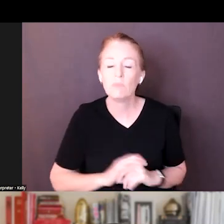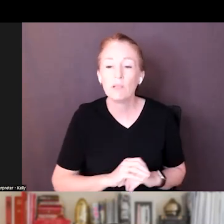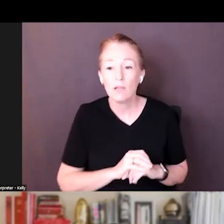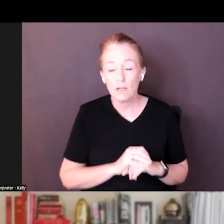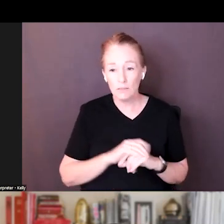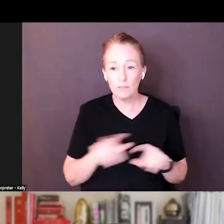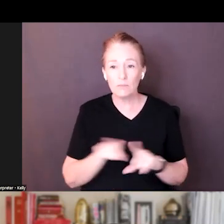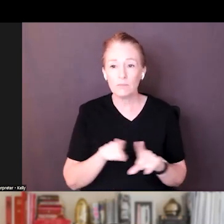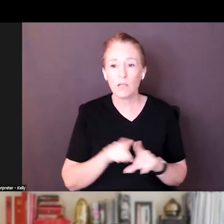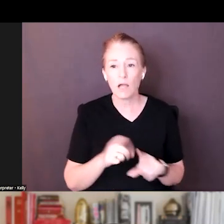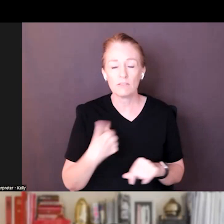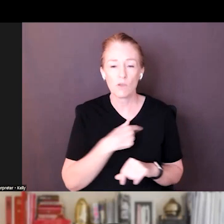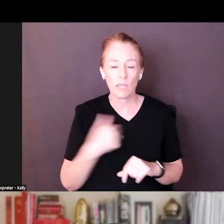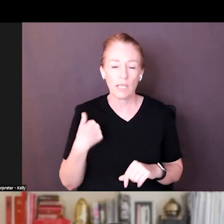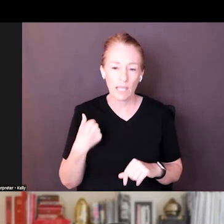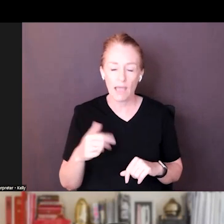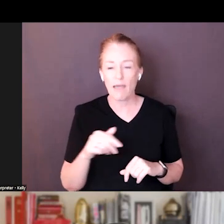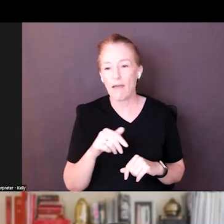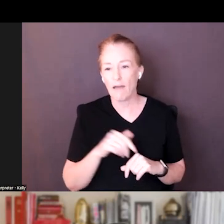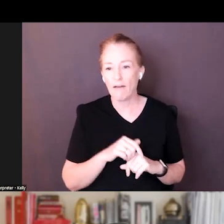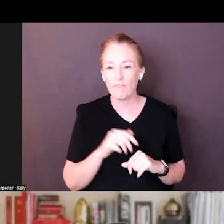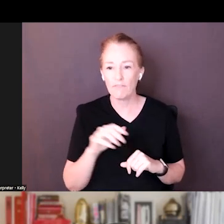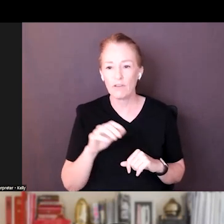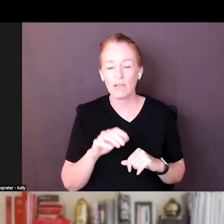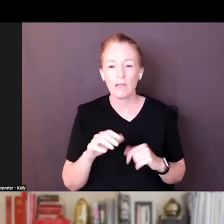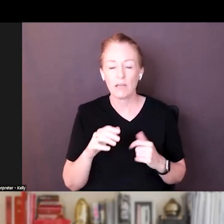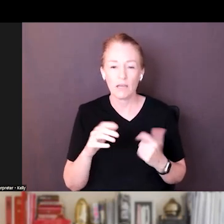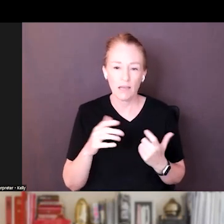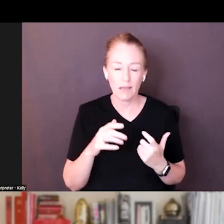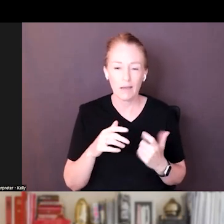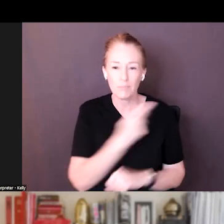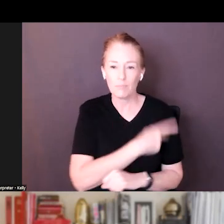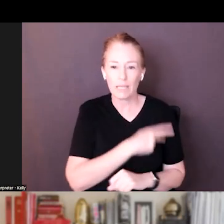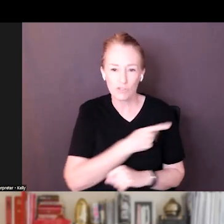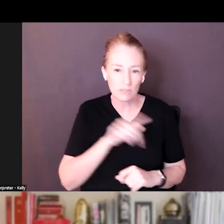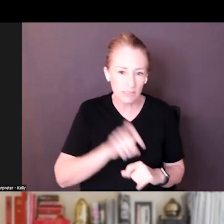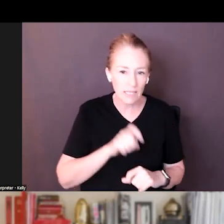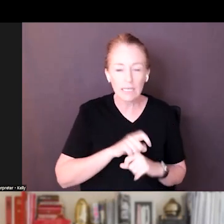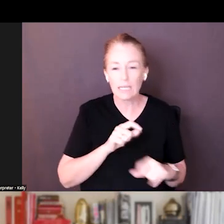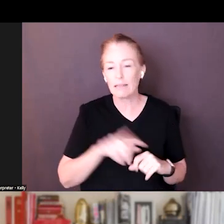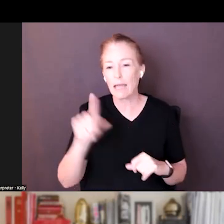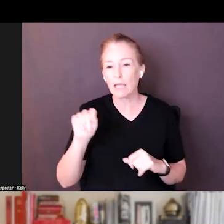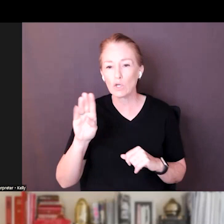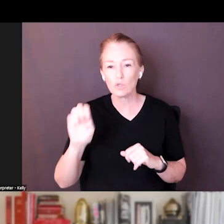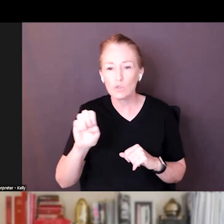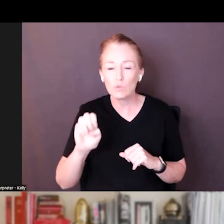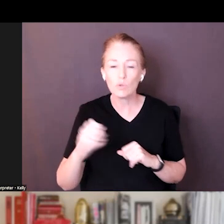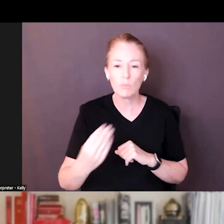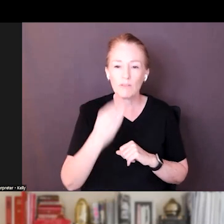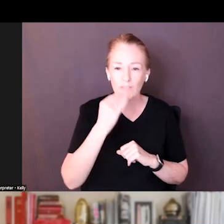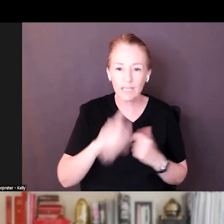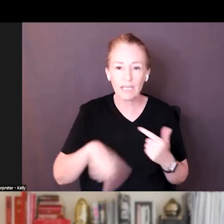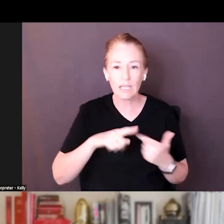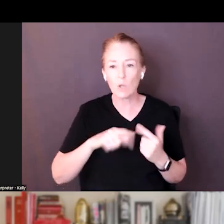medical comorbidities, for example, people who need tube feeding or people who need dressing changes, even relatively minor